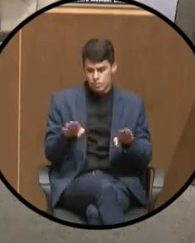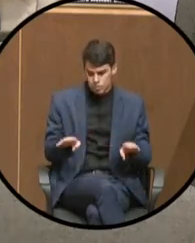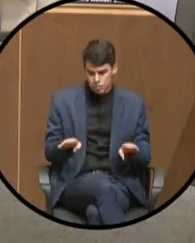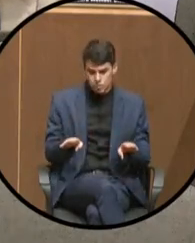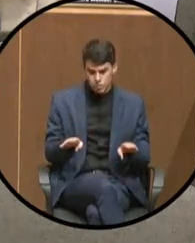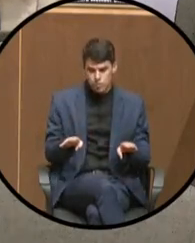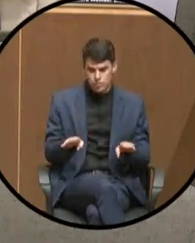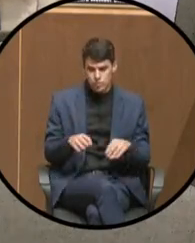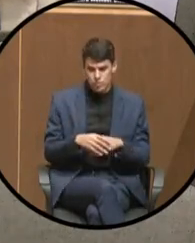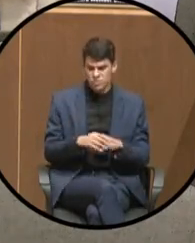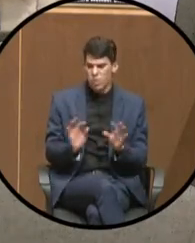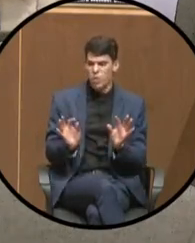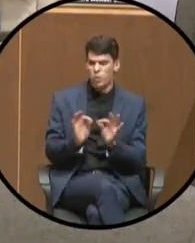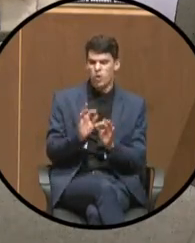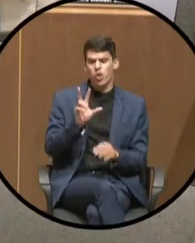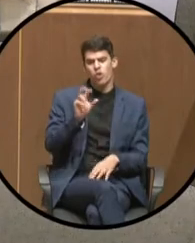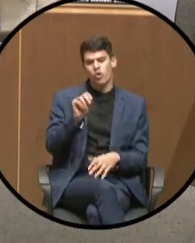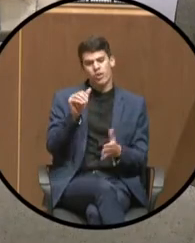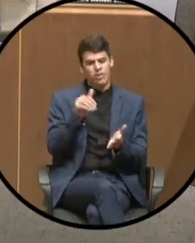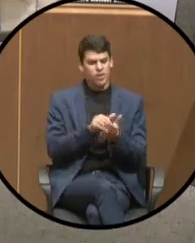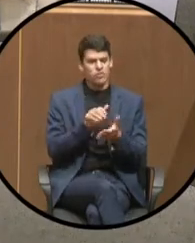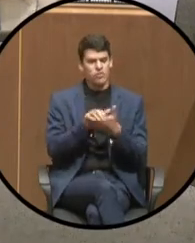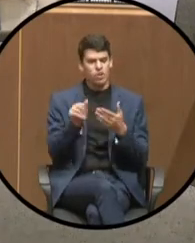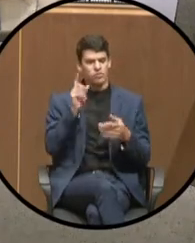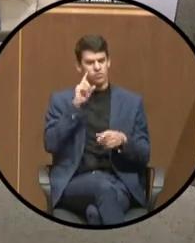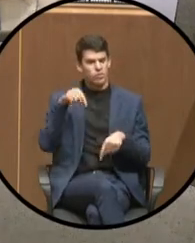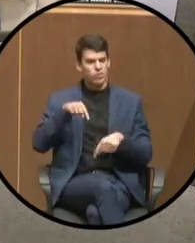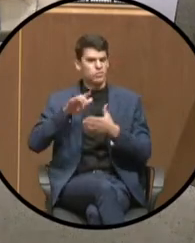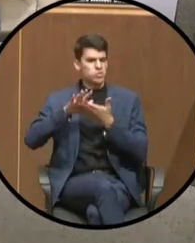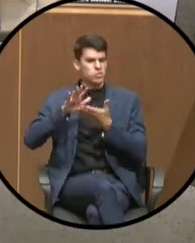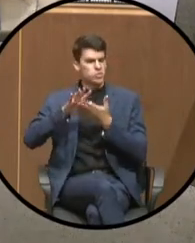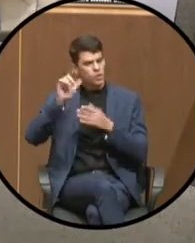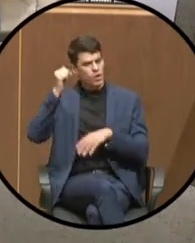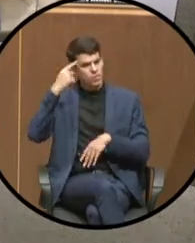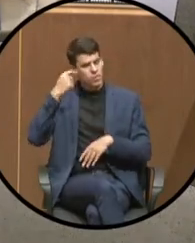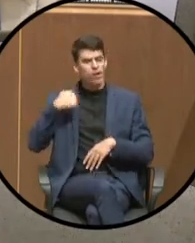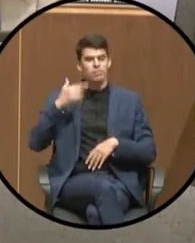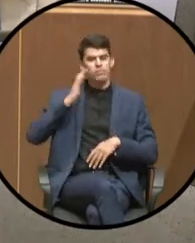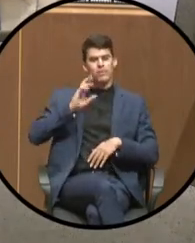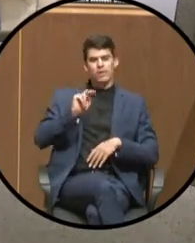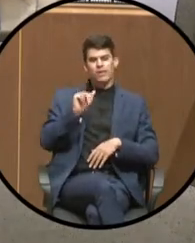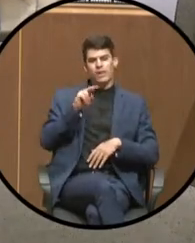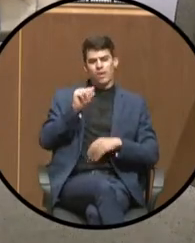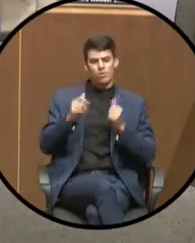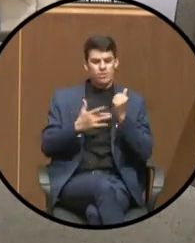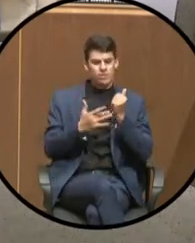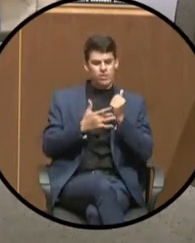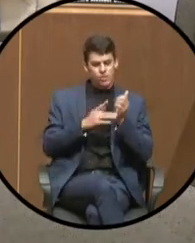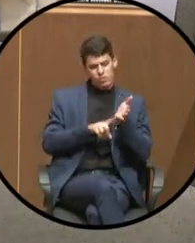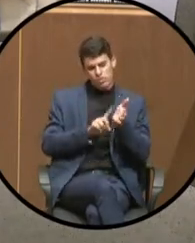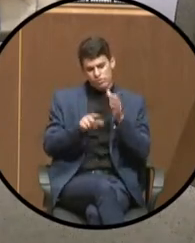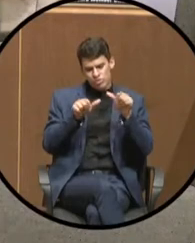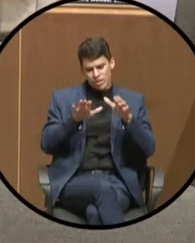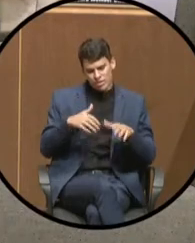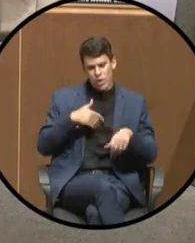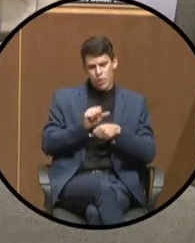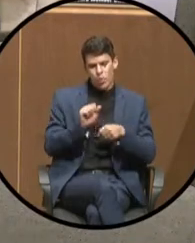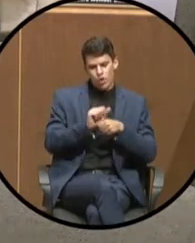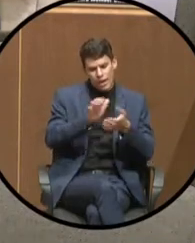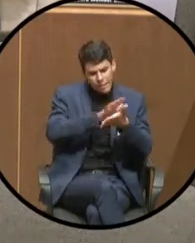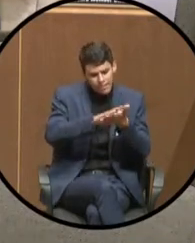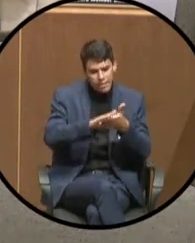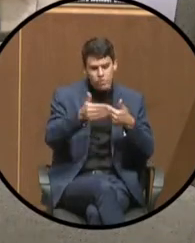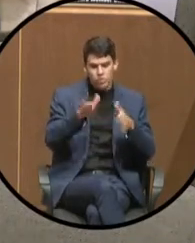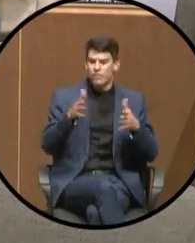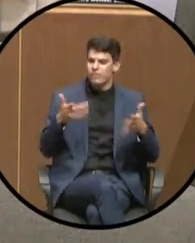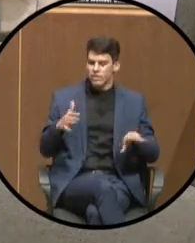a minimum of $30,000 to your school system. I'm a former nanotech research scientist who has worked in clean rooms. I have been thoroughly trained